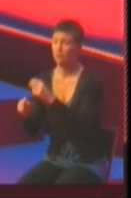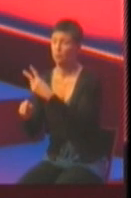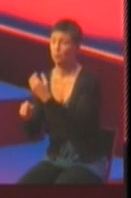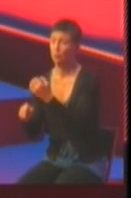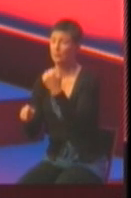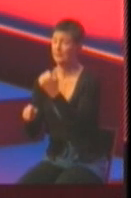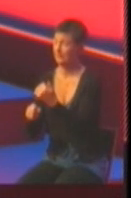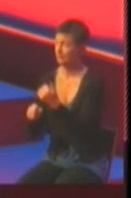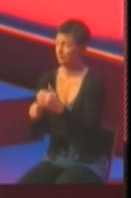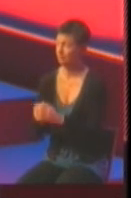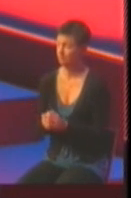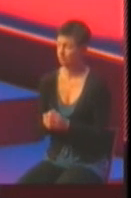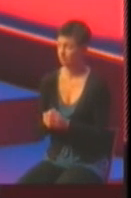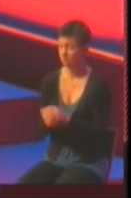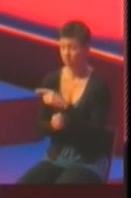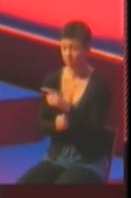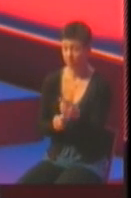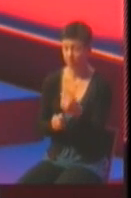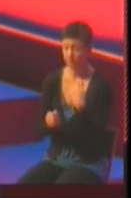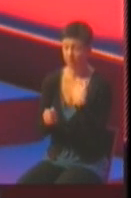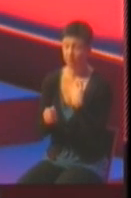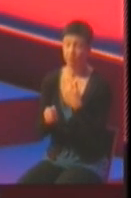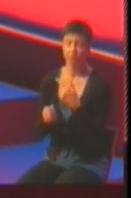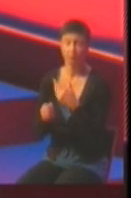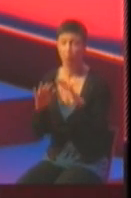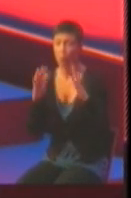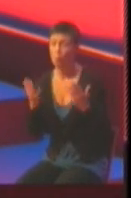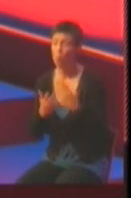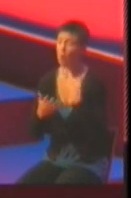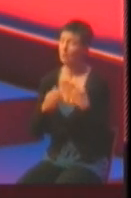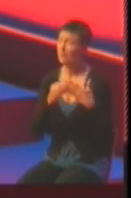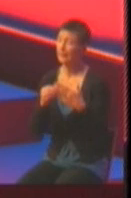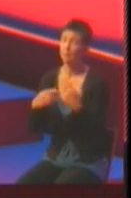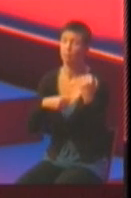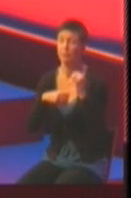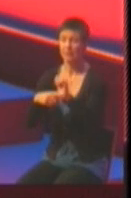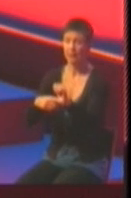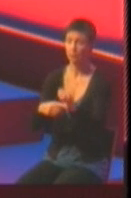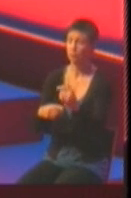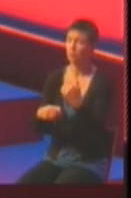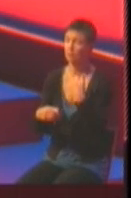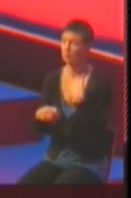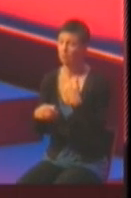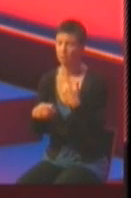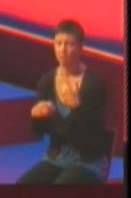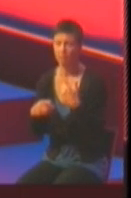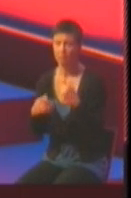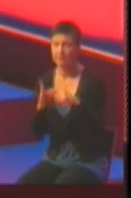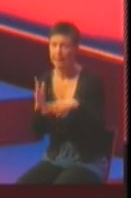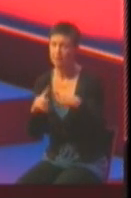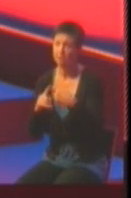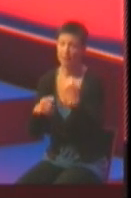That includes 280 Mastiff, which offer world-leading protection against mines and roadside